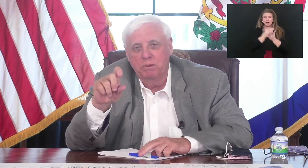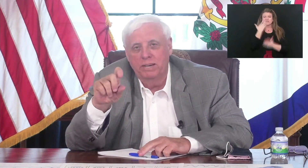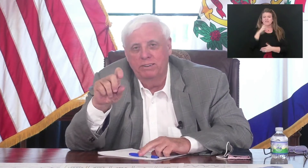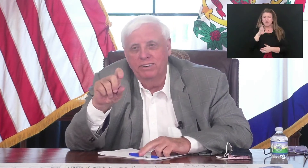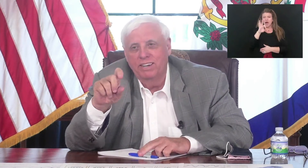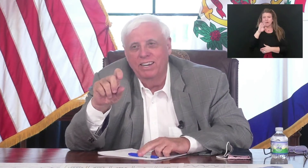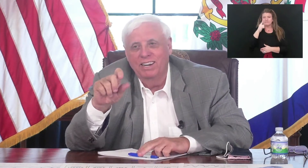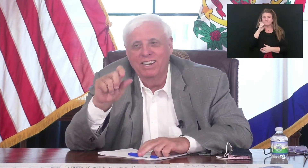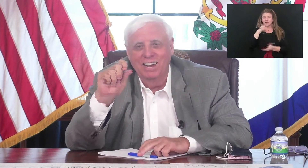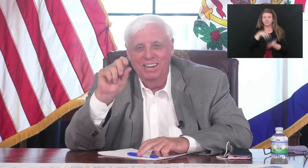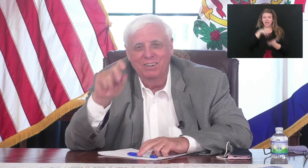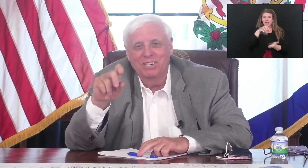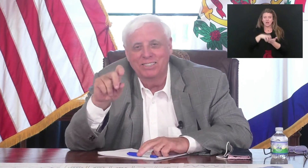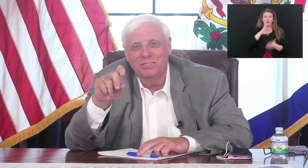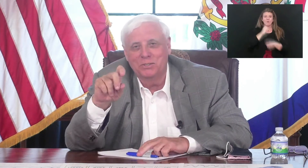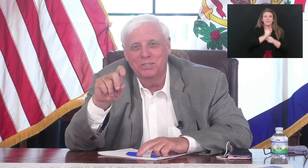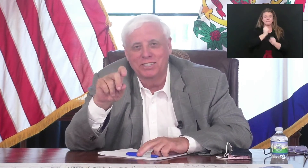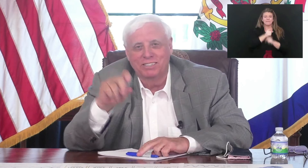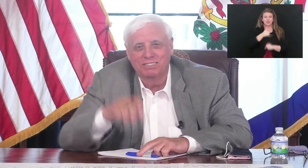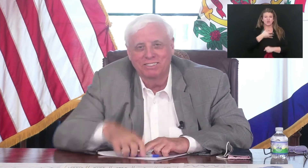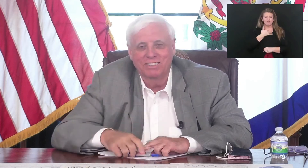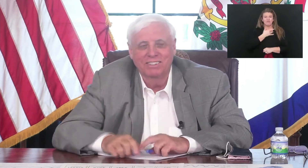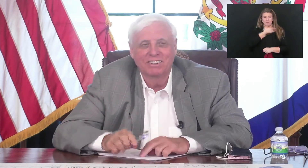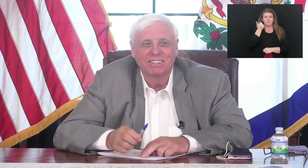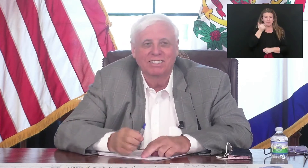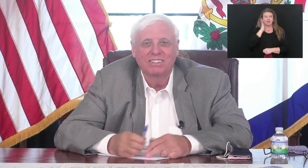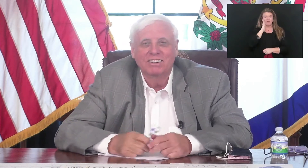feel better, and it'll get you through this.